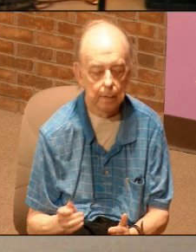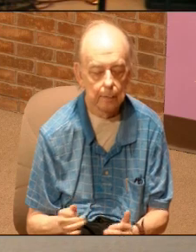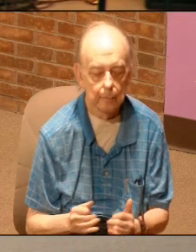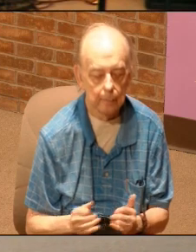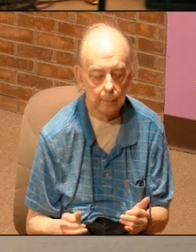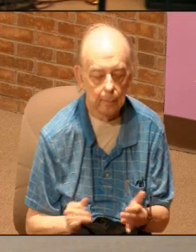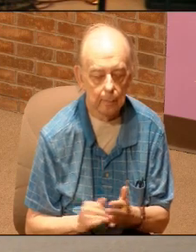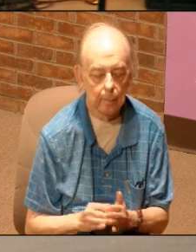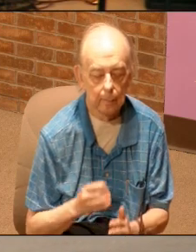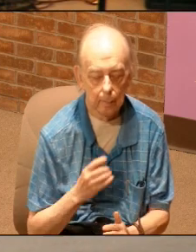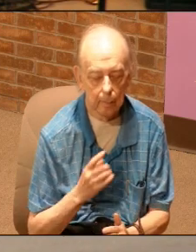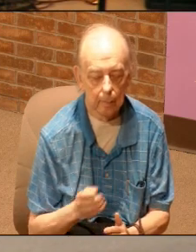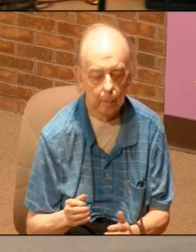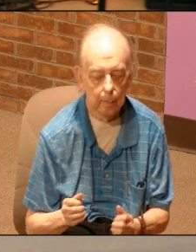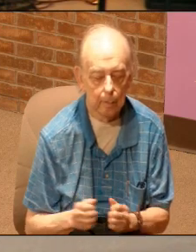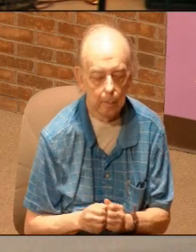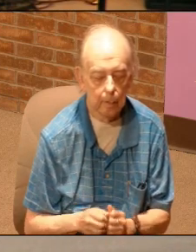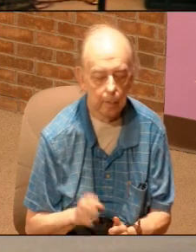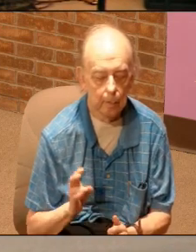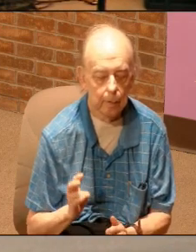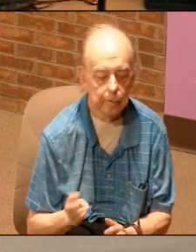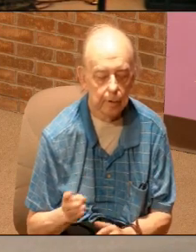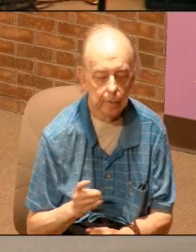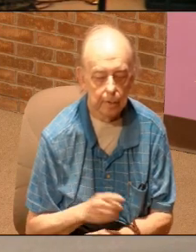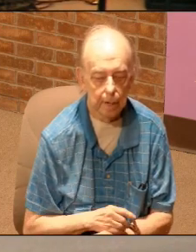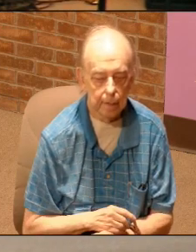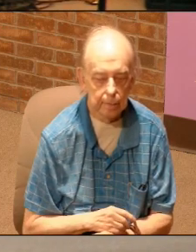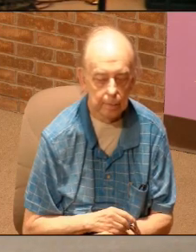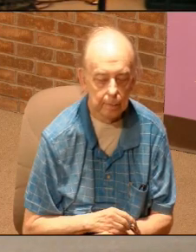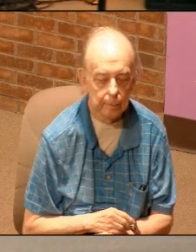that says within 7 days,